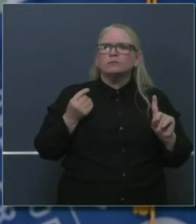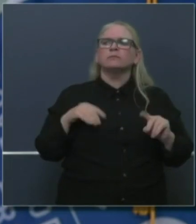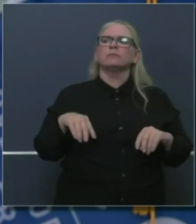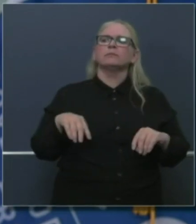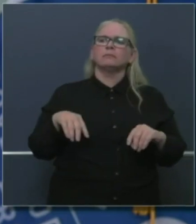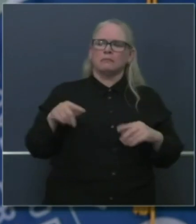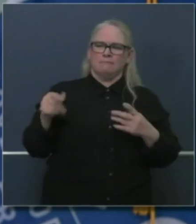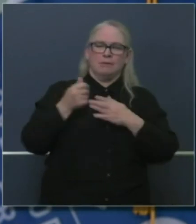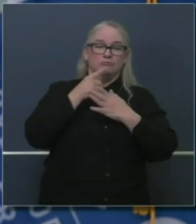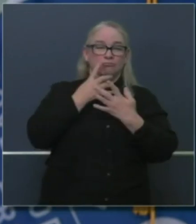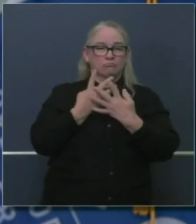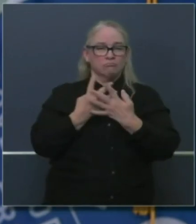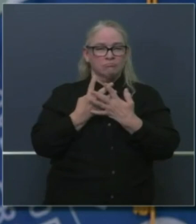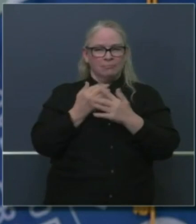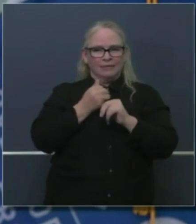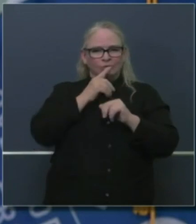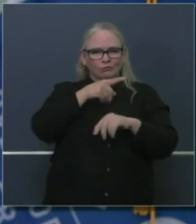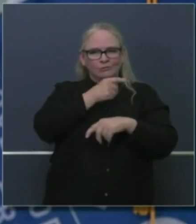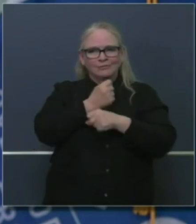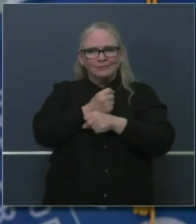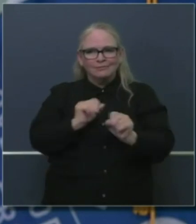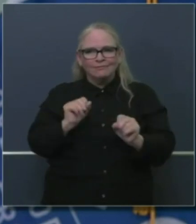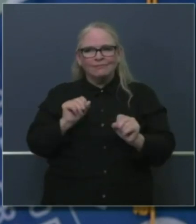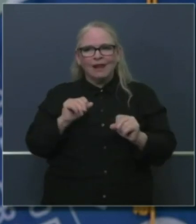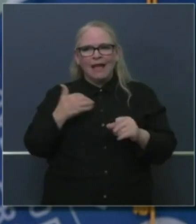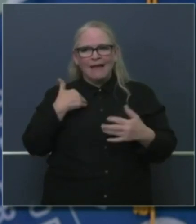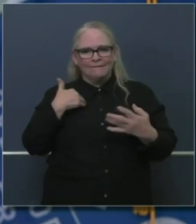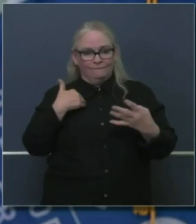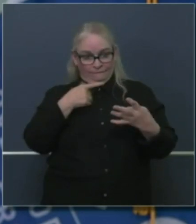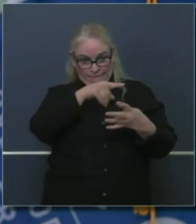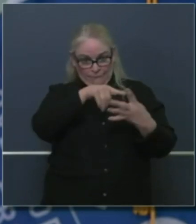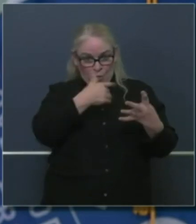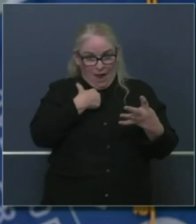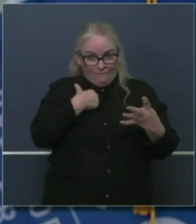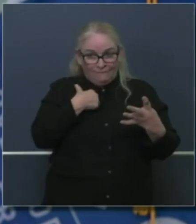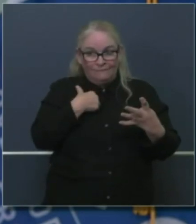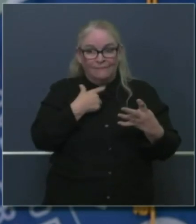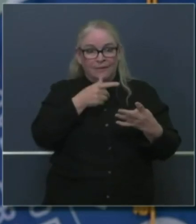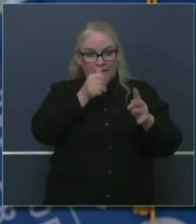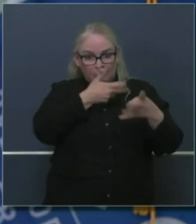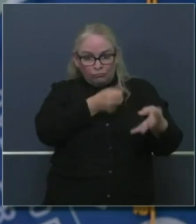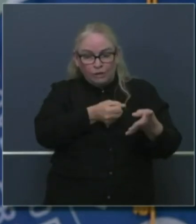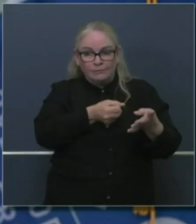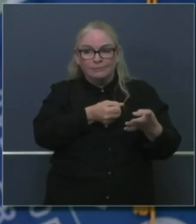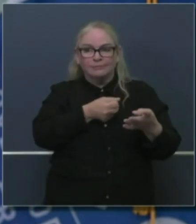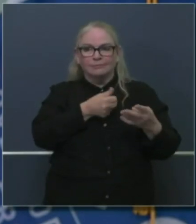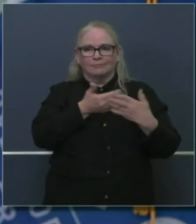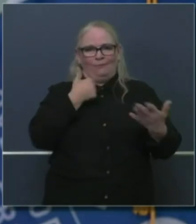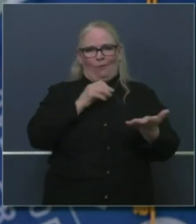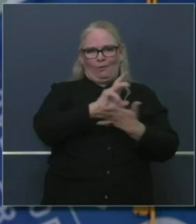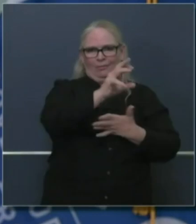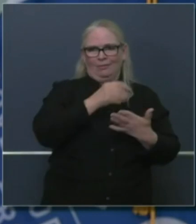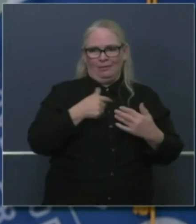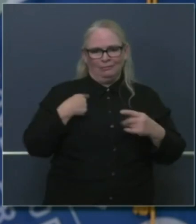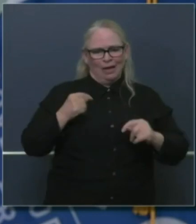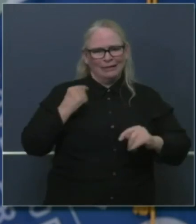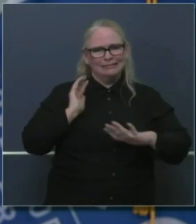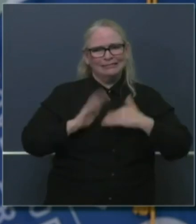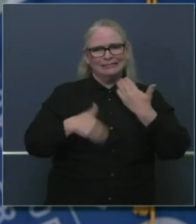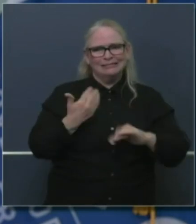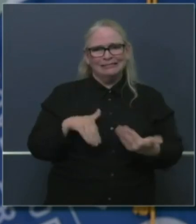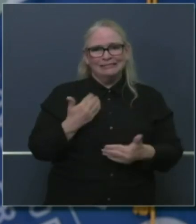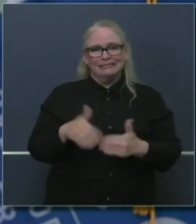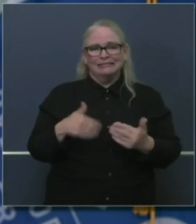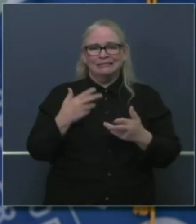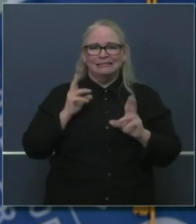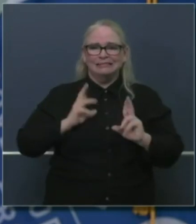and efficient manner. But again, a lot of this was being done in real time, very rapidly. And the idea